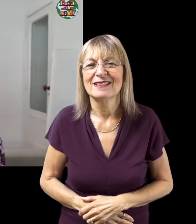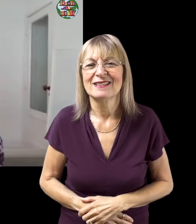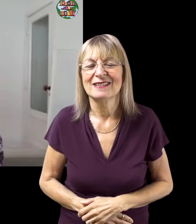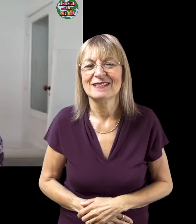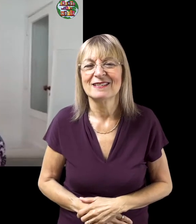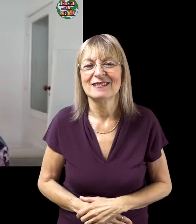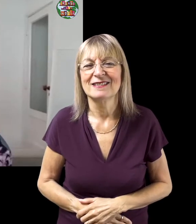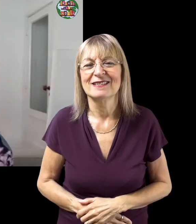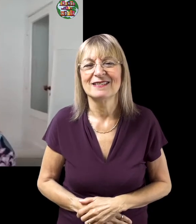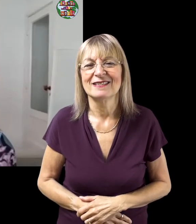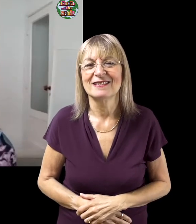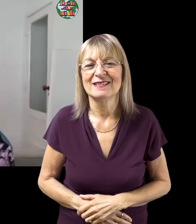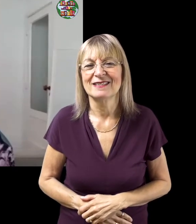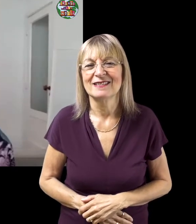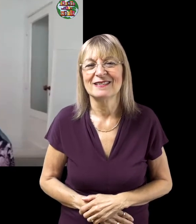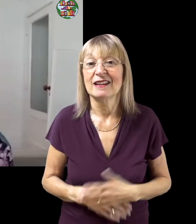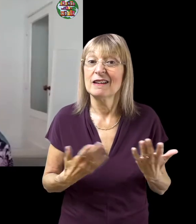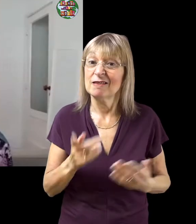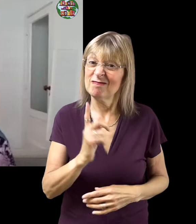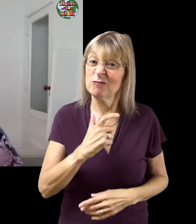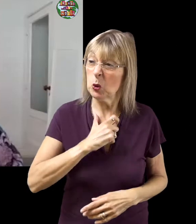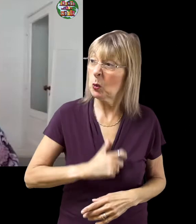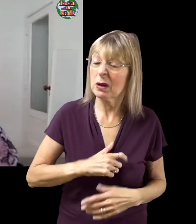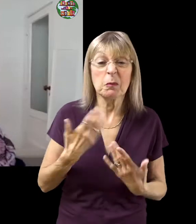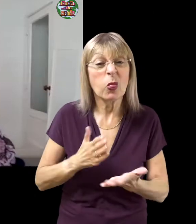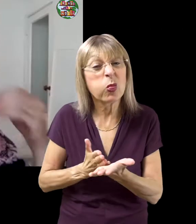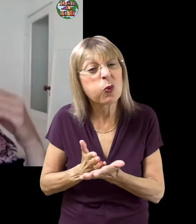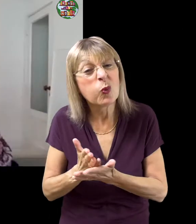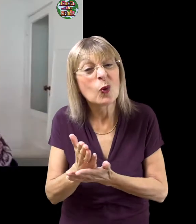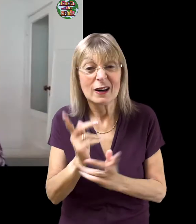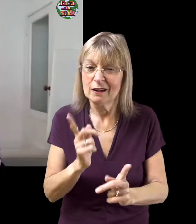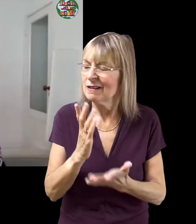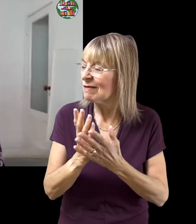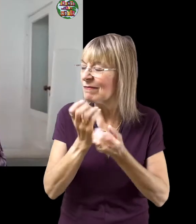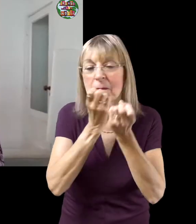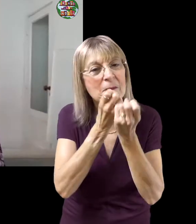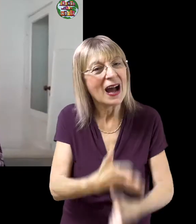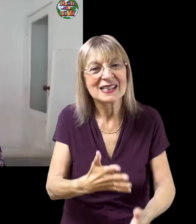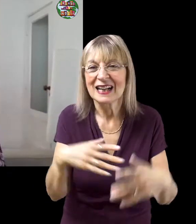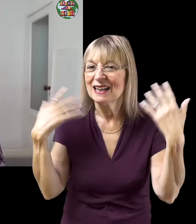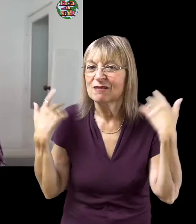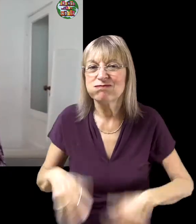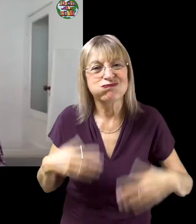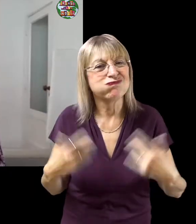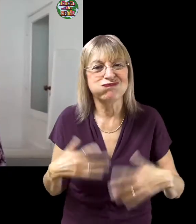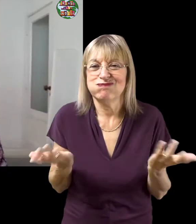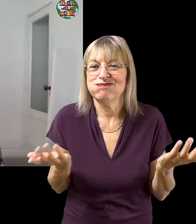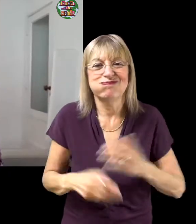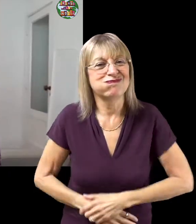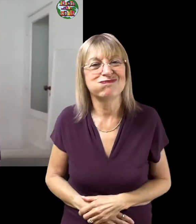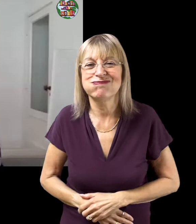friendship, having a fight with your parents, all these human experiences. And that's